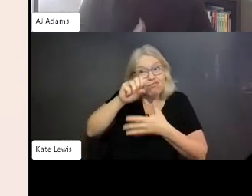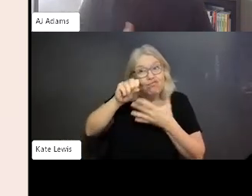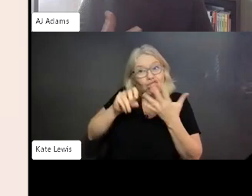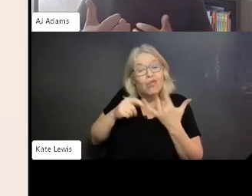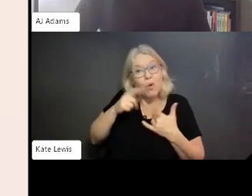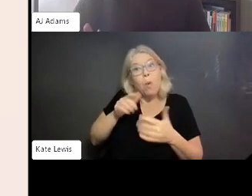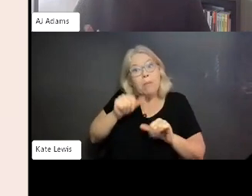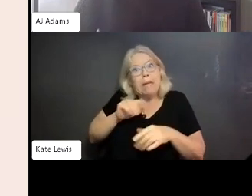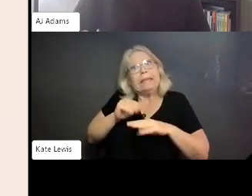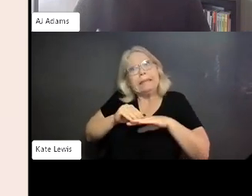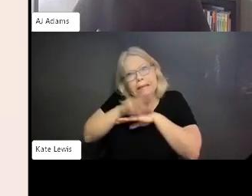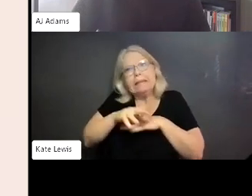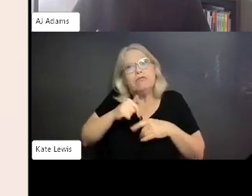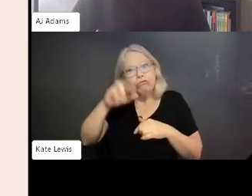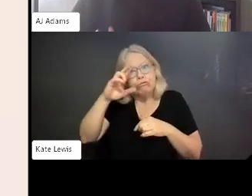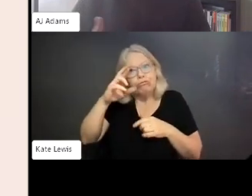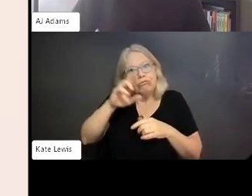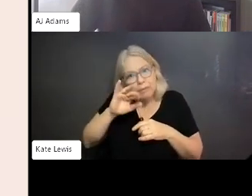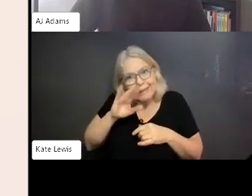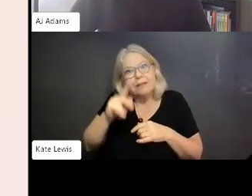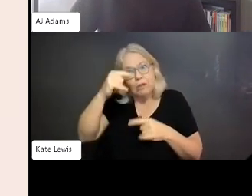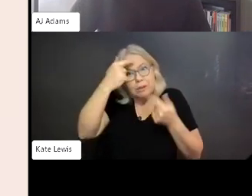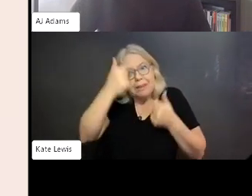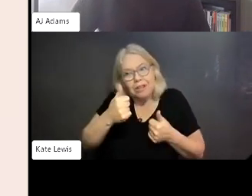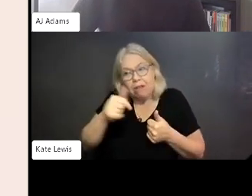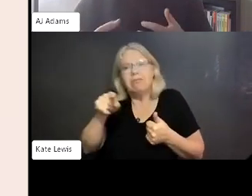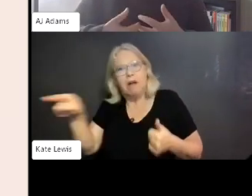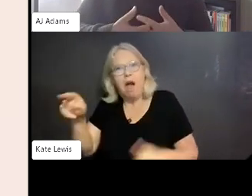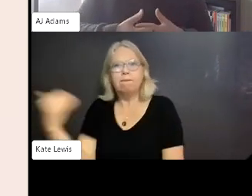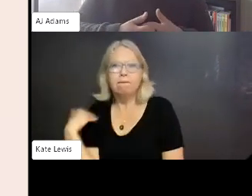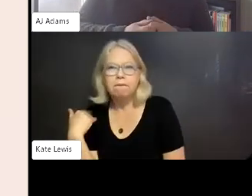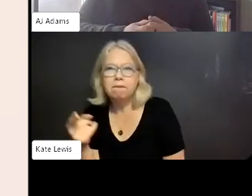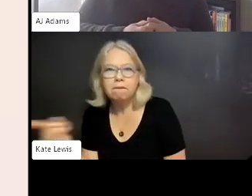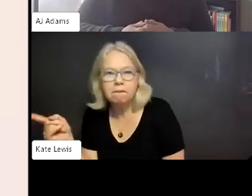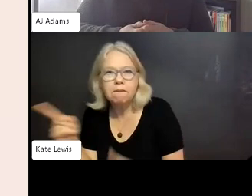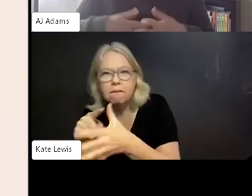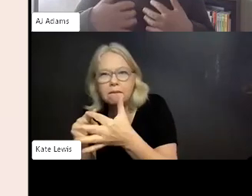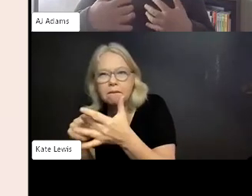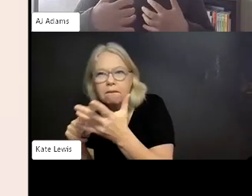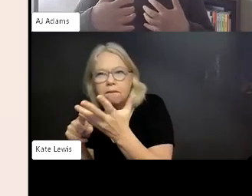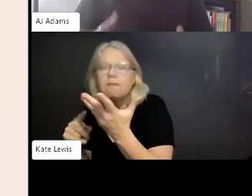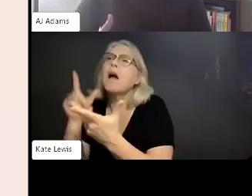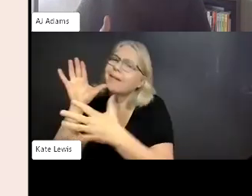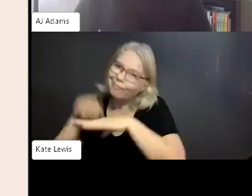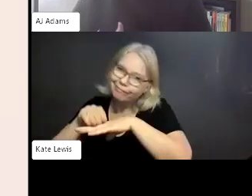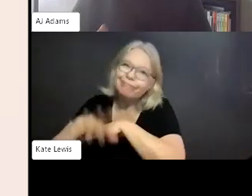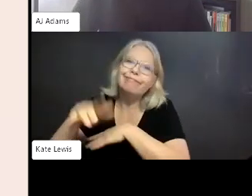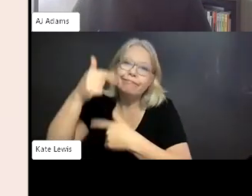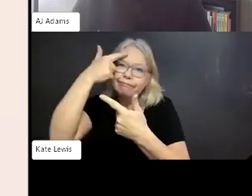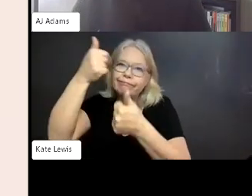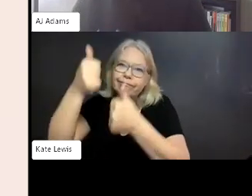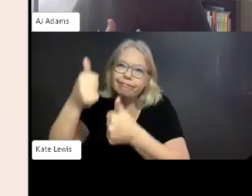that lead to premature cognitive decline and in turn dementia. And it's important to remember that folks are more